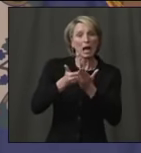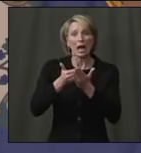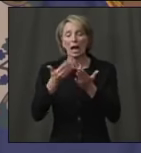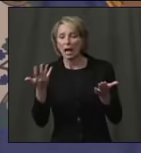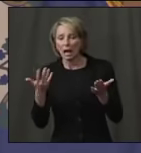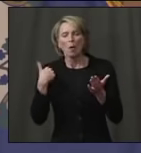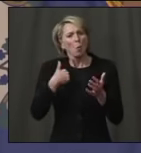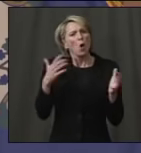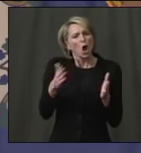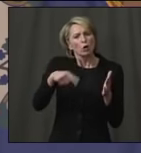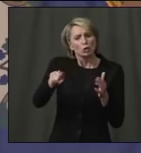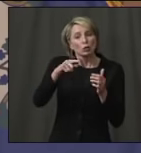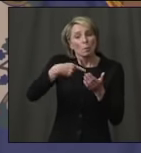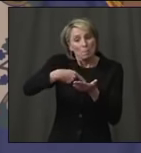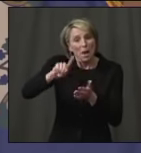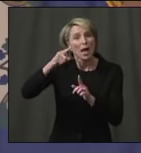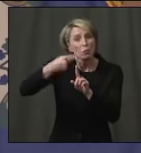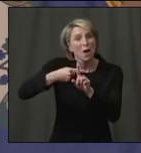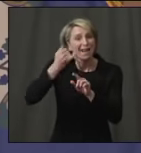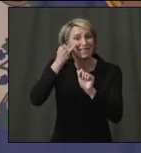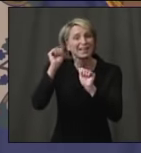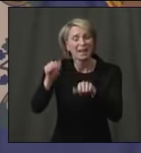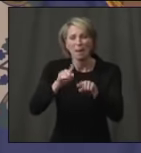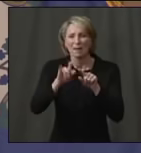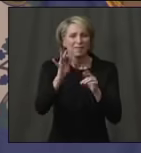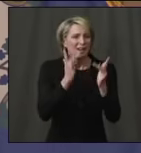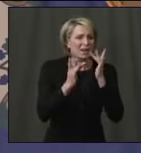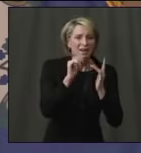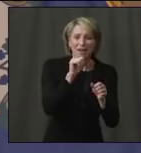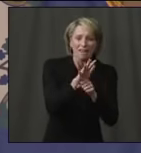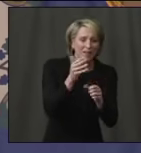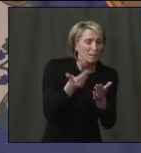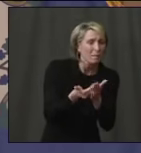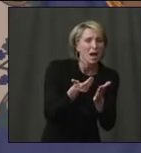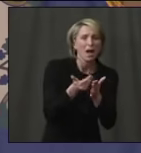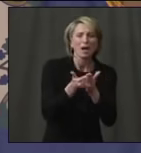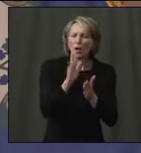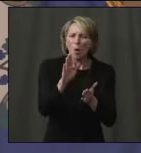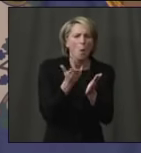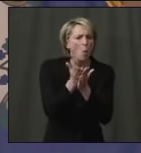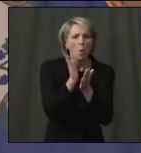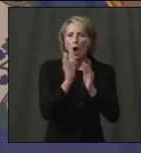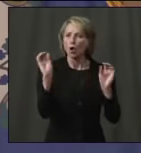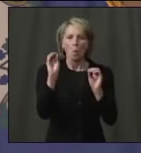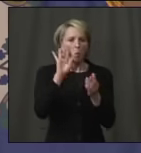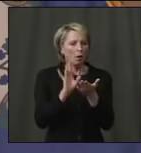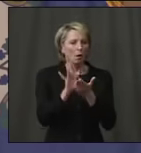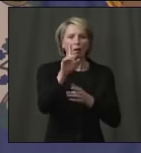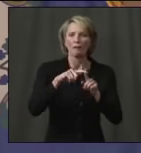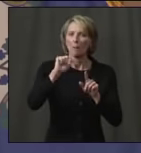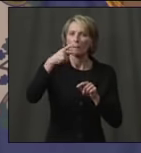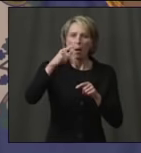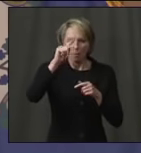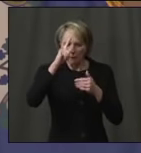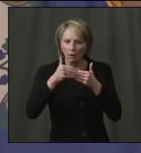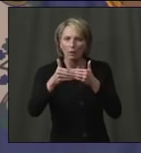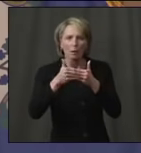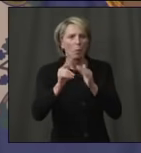be evicted, and we are providing food and other support systems for people around the state, including the